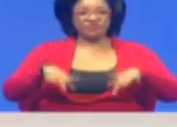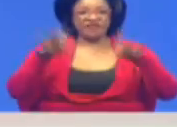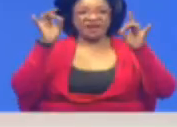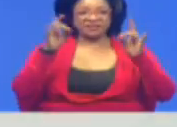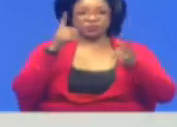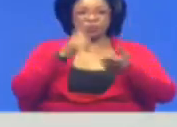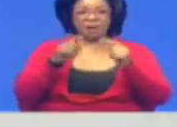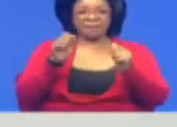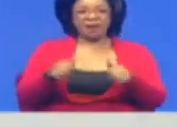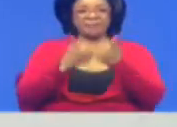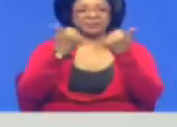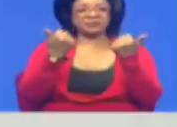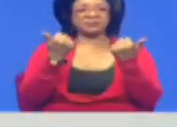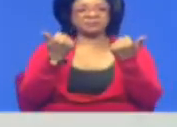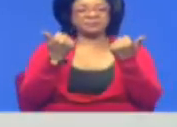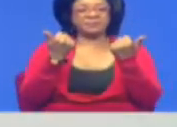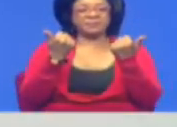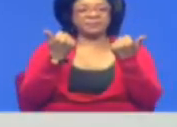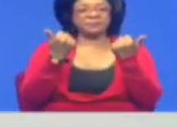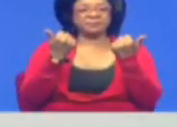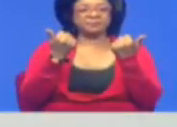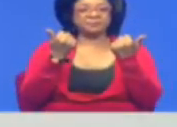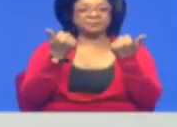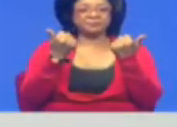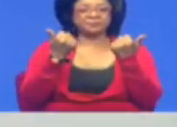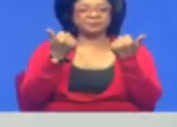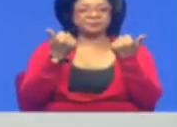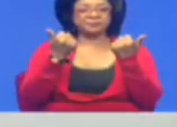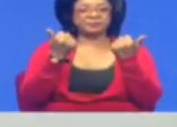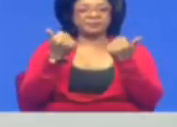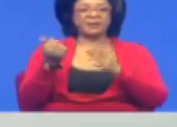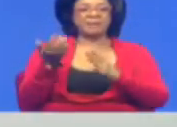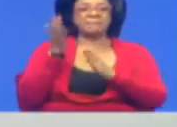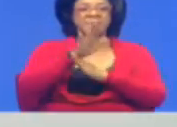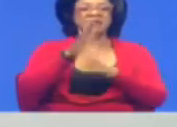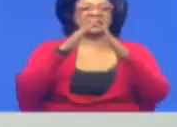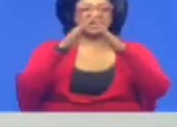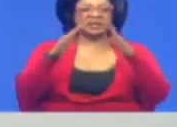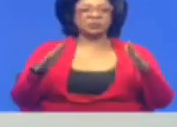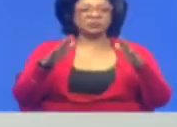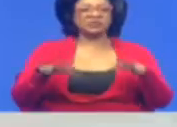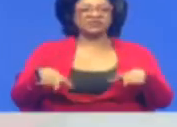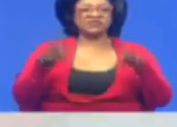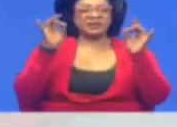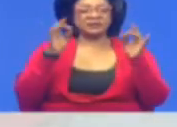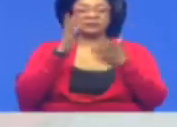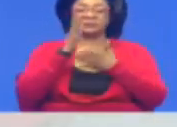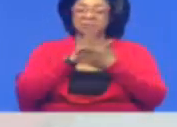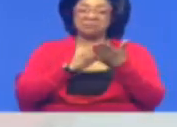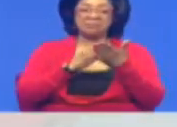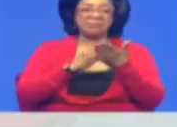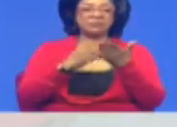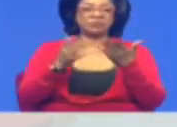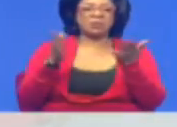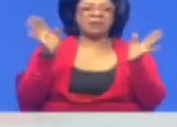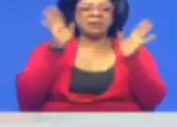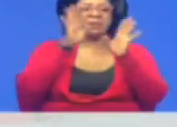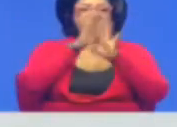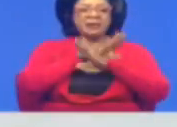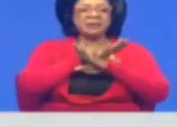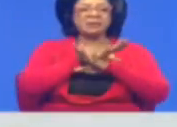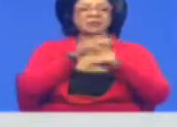happening. Back at the house, the unkempt nature of the home gave insights into the wild nights. A cramped